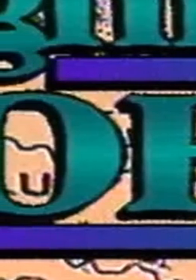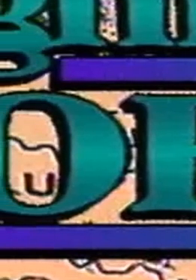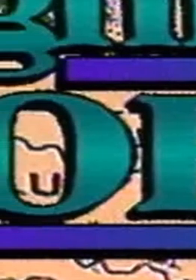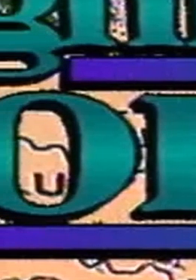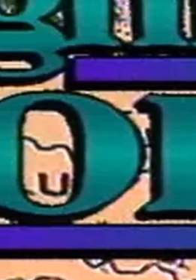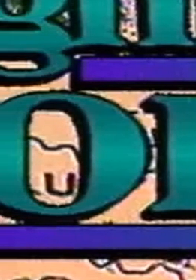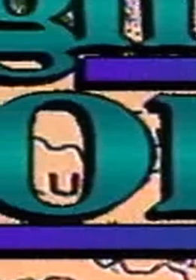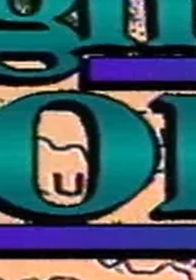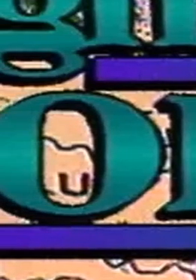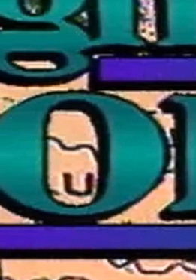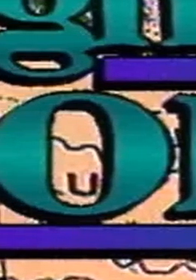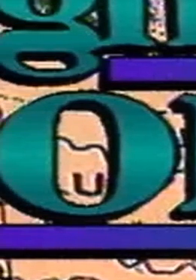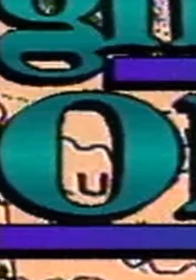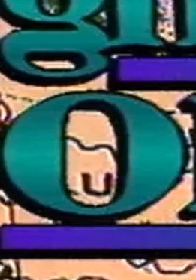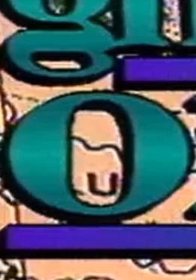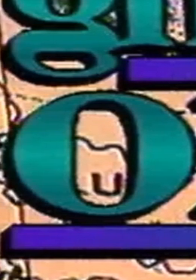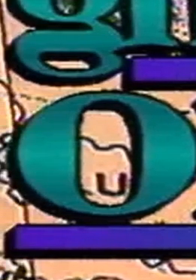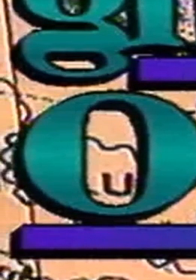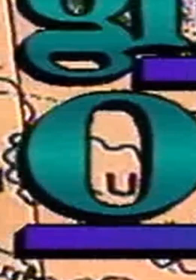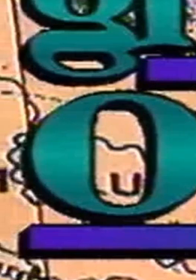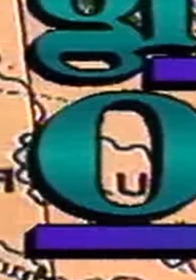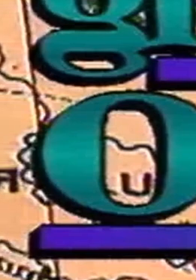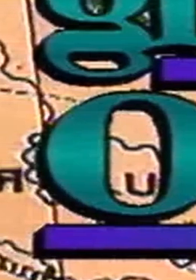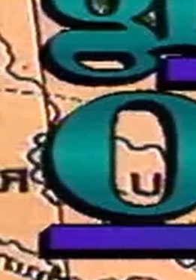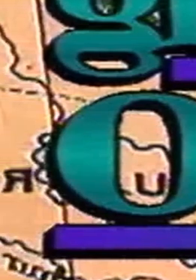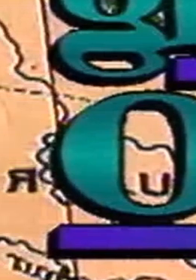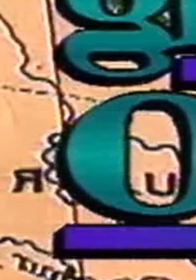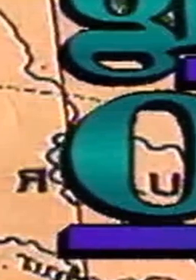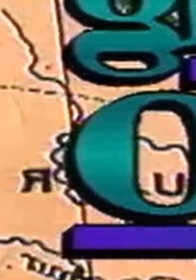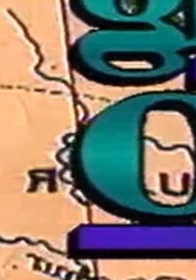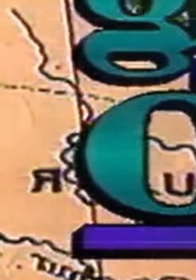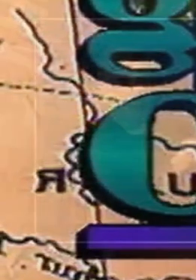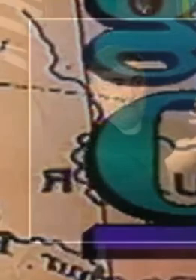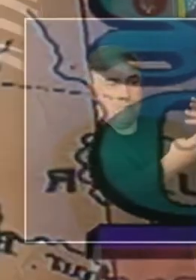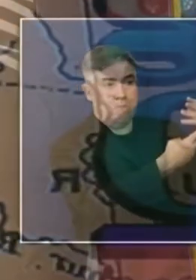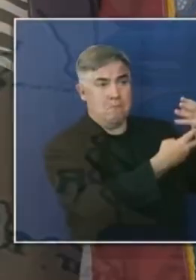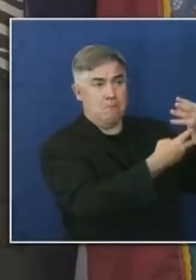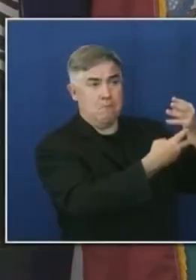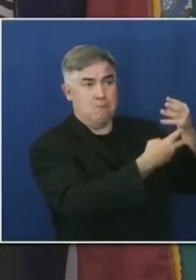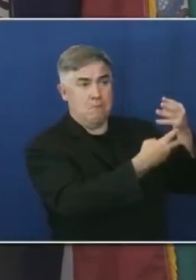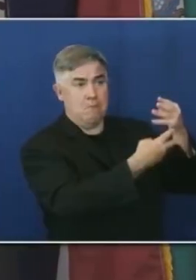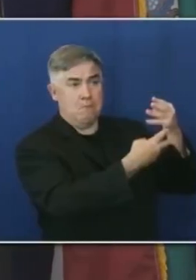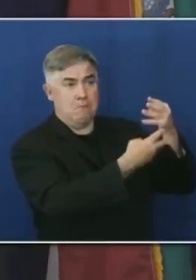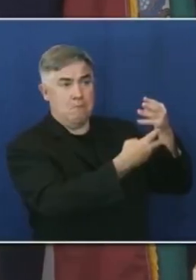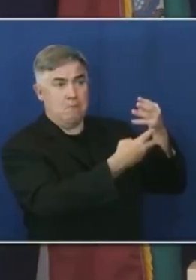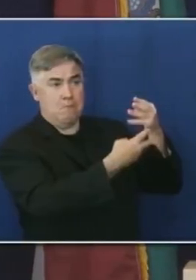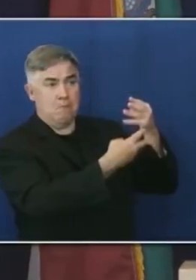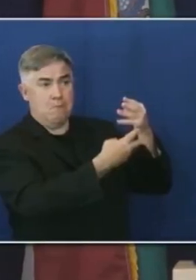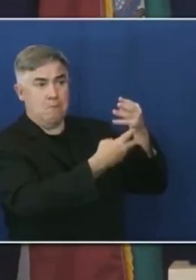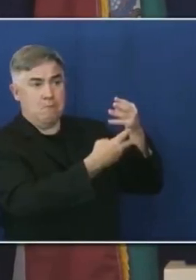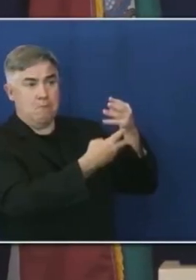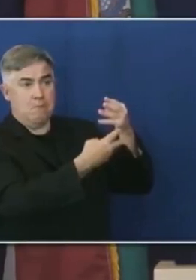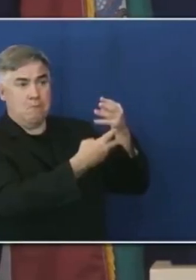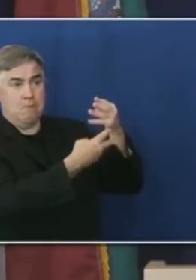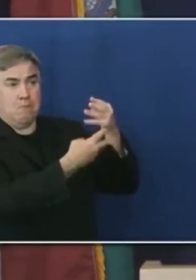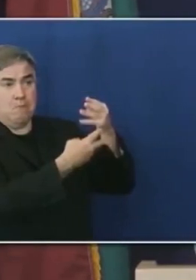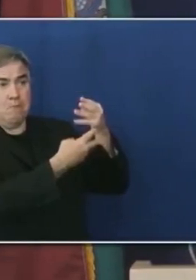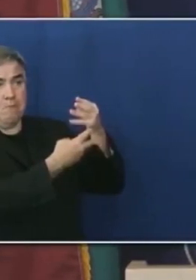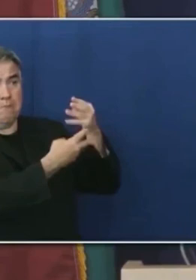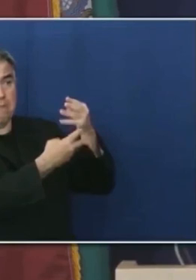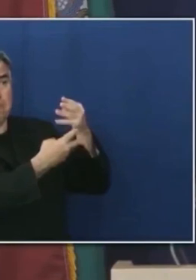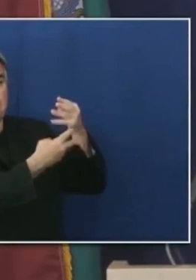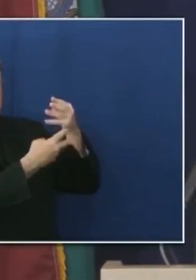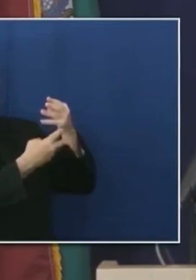previously announced news of their engagement via Instagram in May 2022, after going public with their relationship 2 months